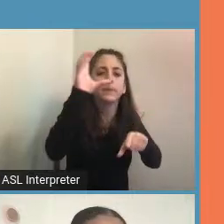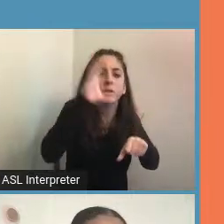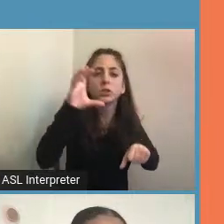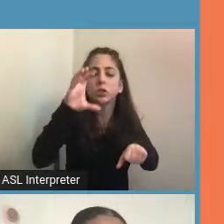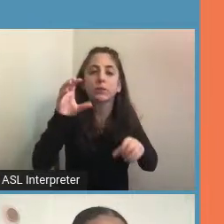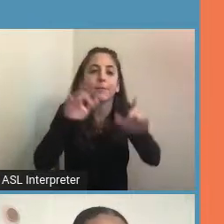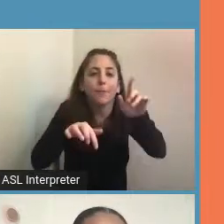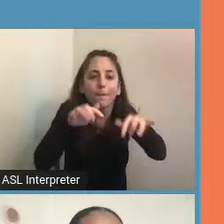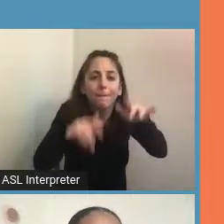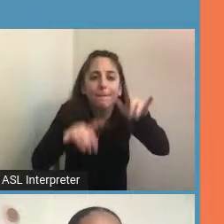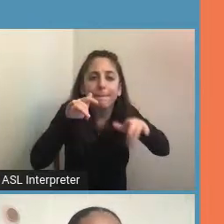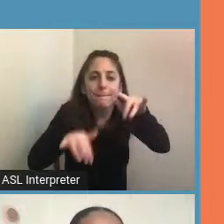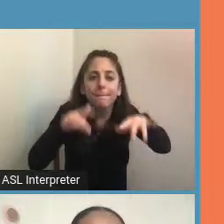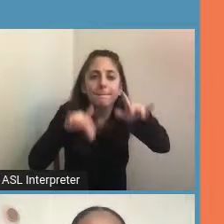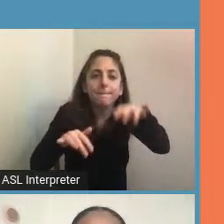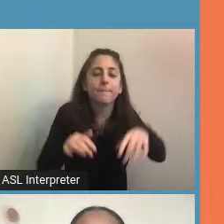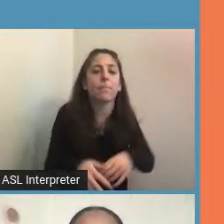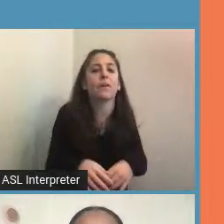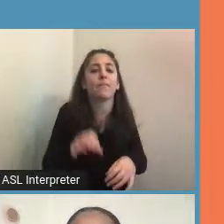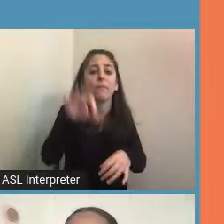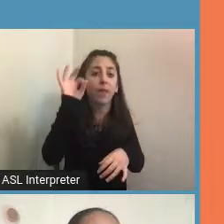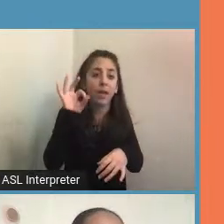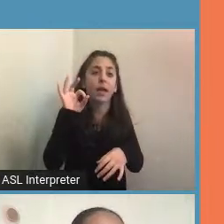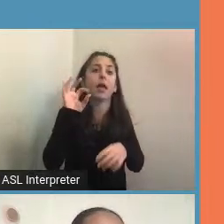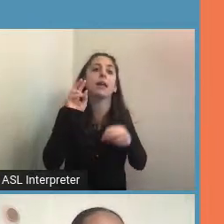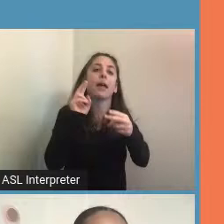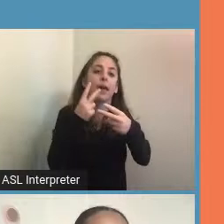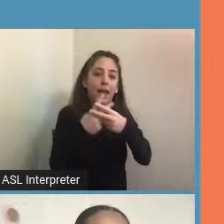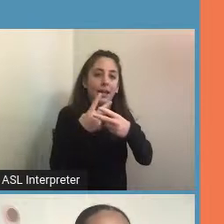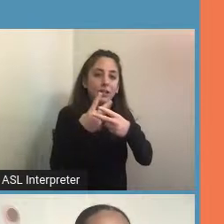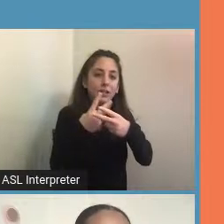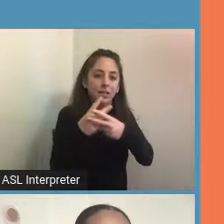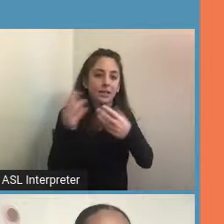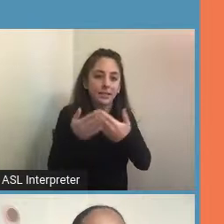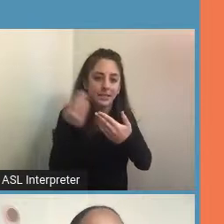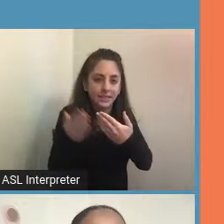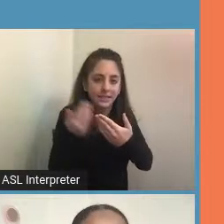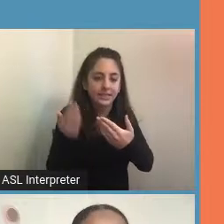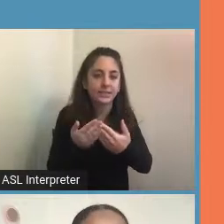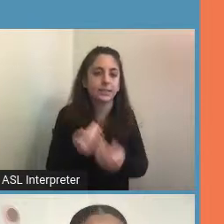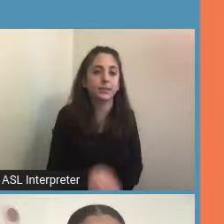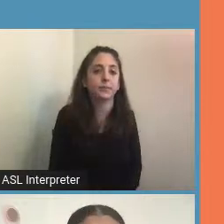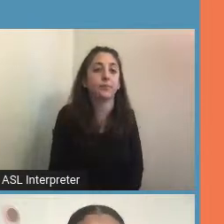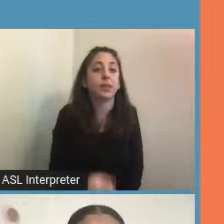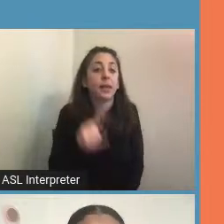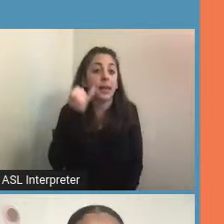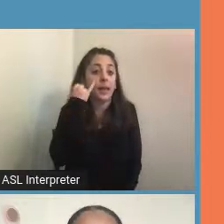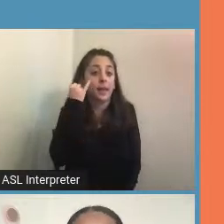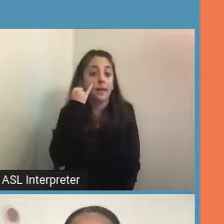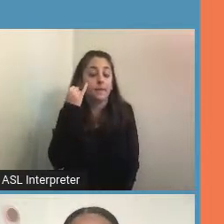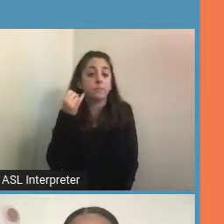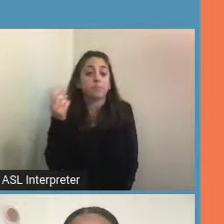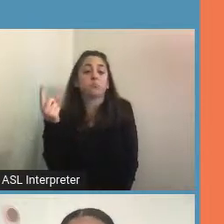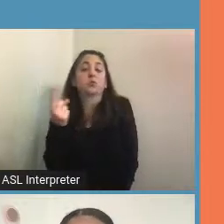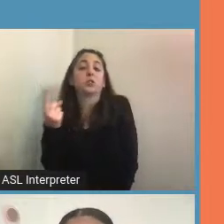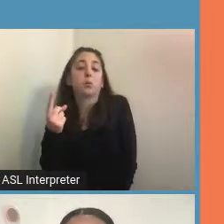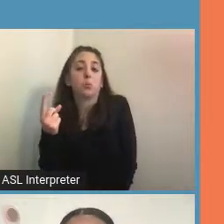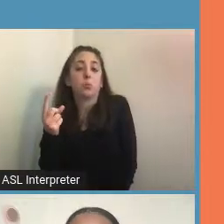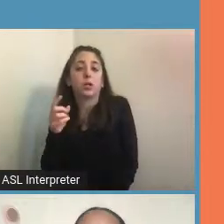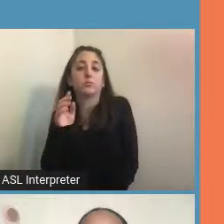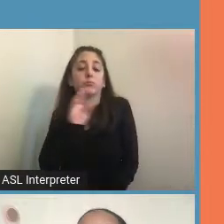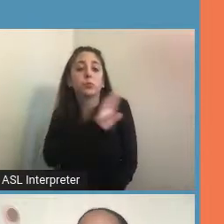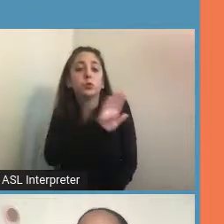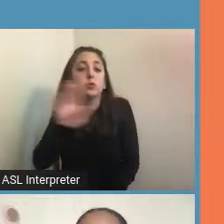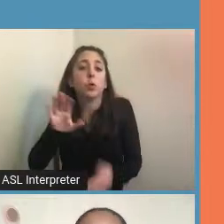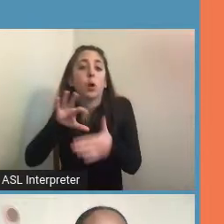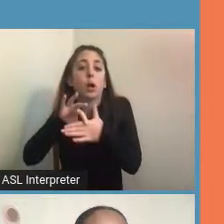are the hashtags, because people who are not necessarily following your content might be following the hashtag